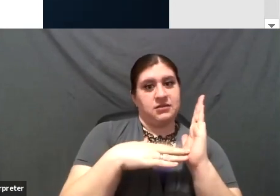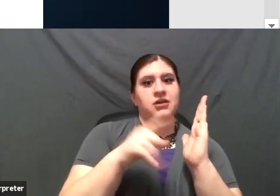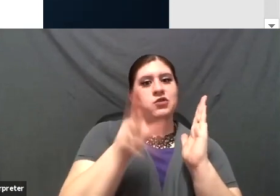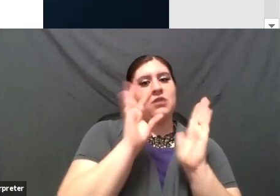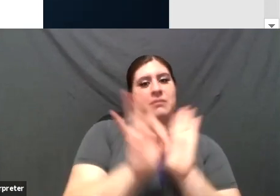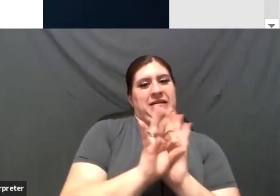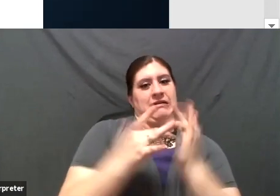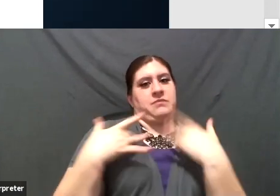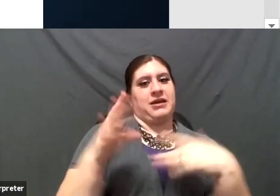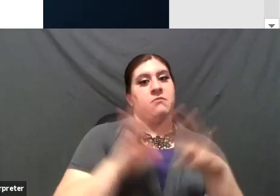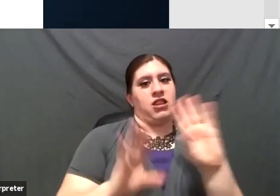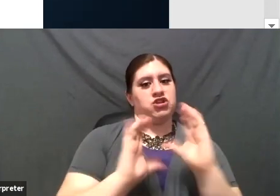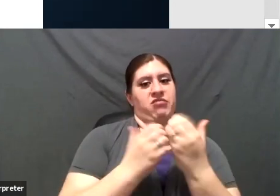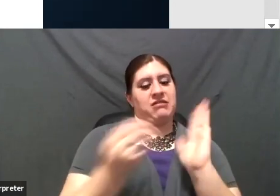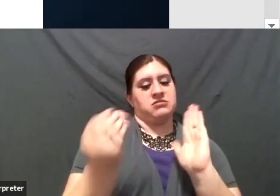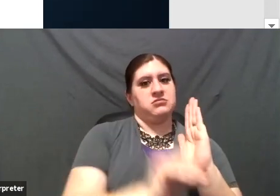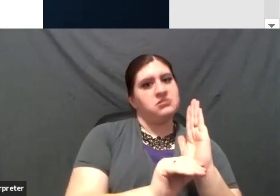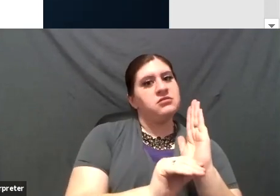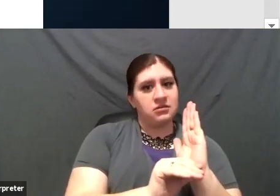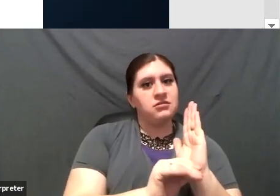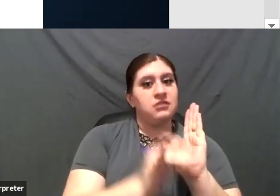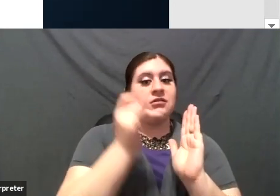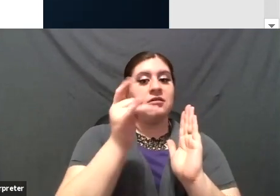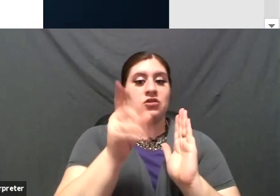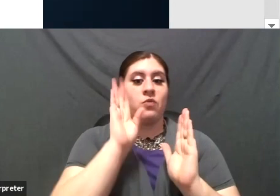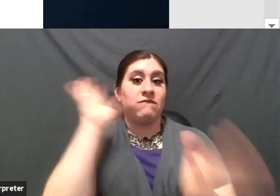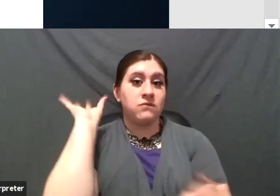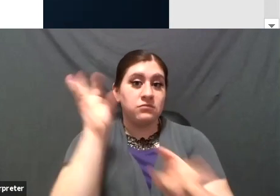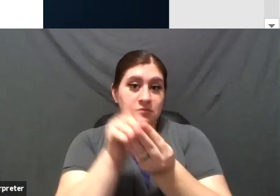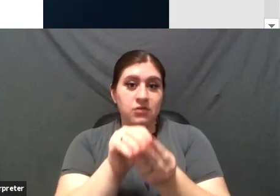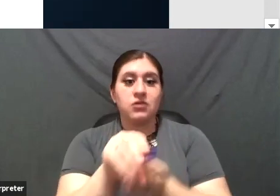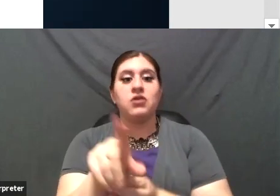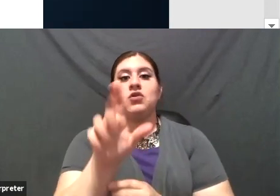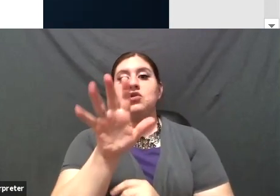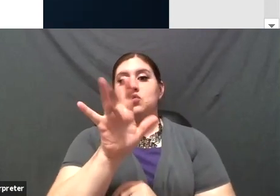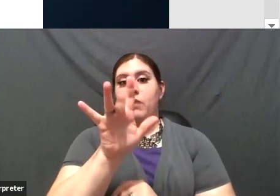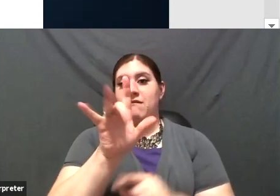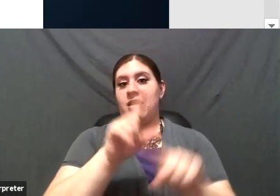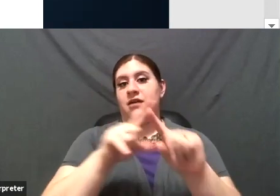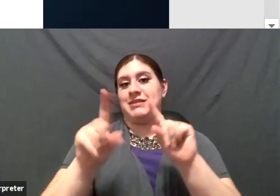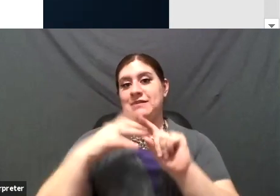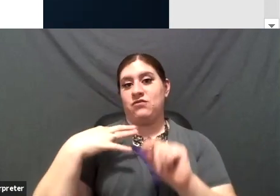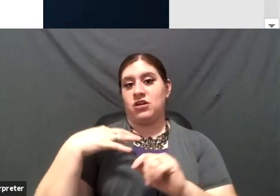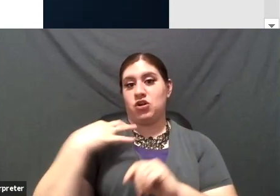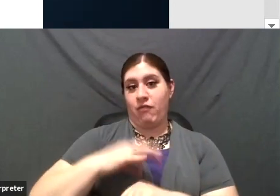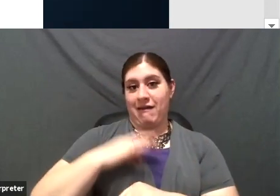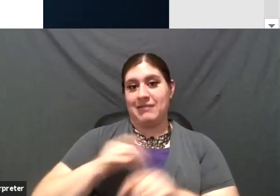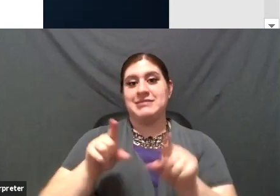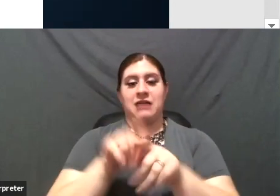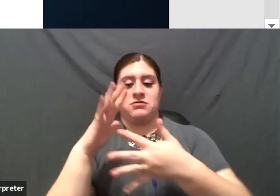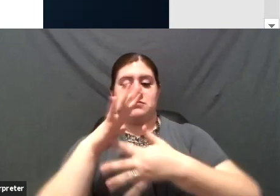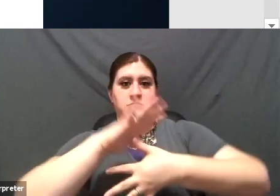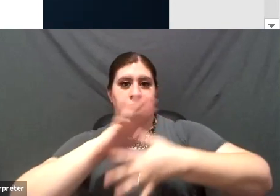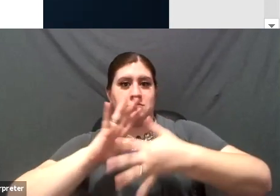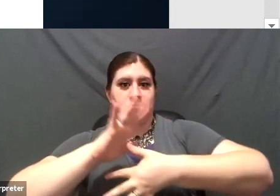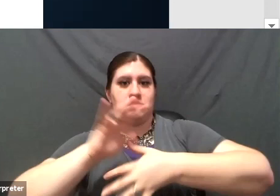a biology course there as well. That gives you a total of 25 credits at the junior or senior level that